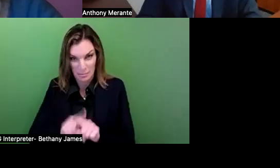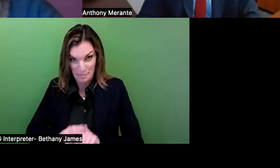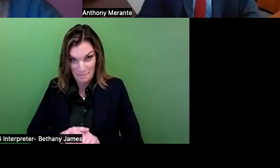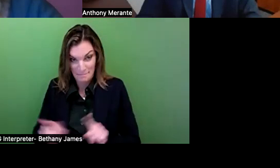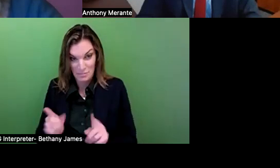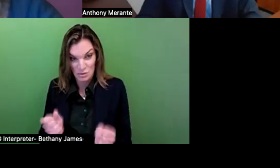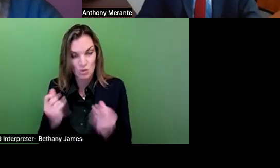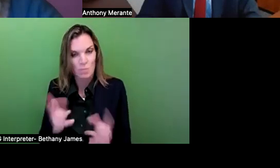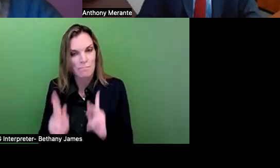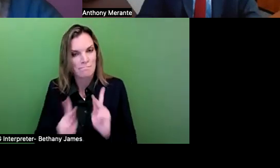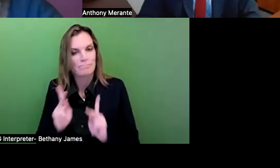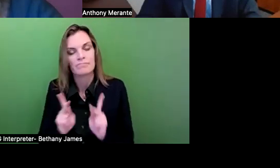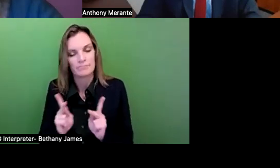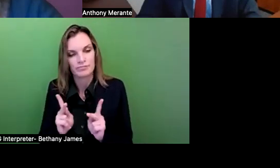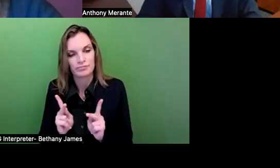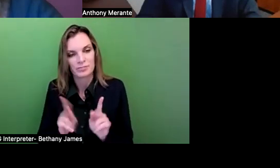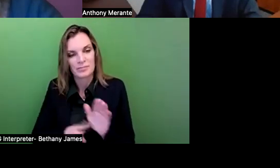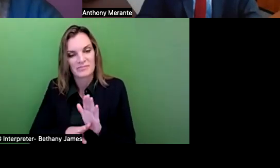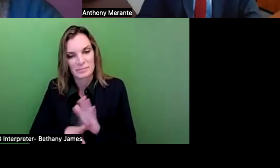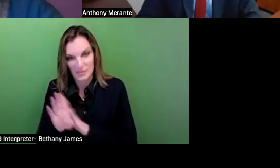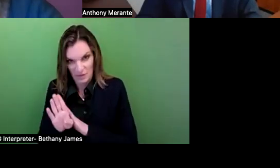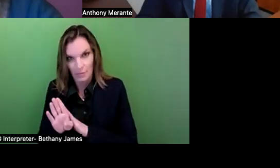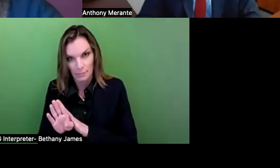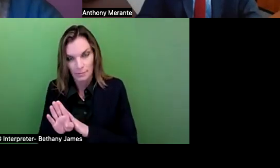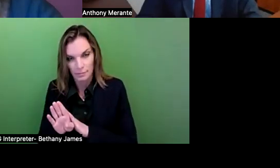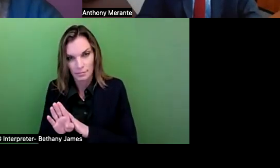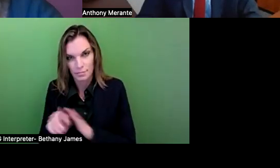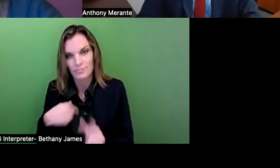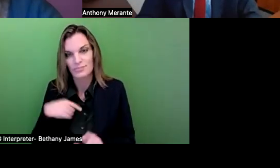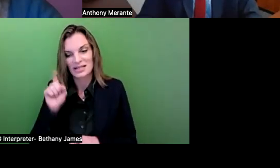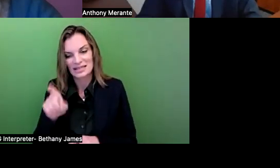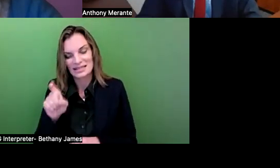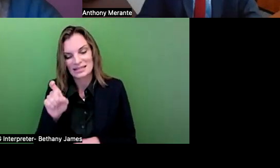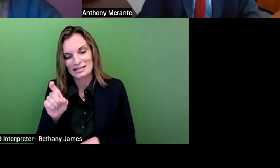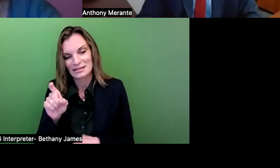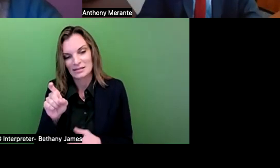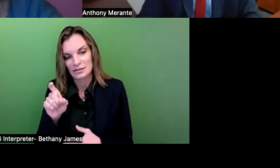many people develop. And yes, we need to remove some of the older